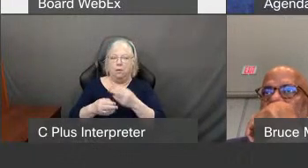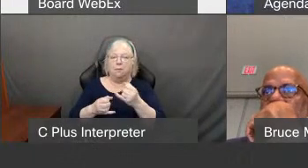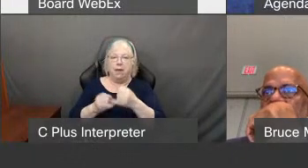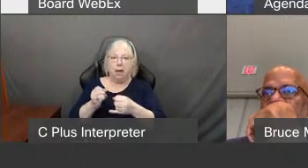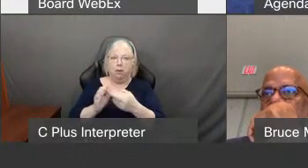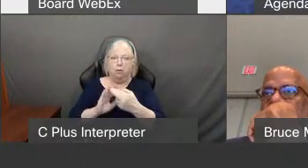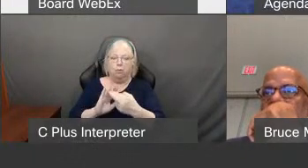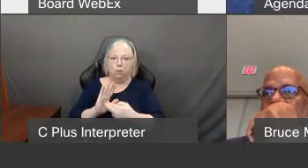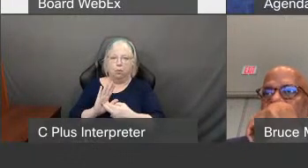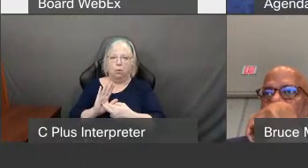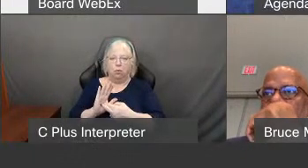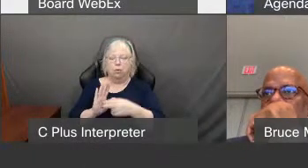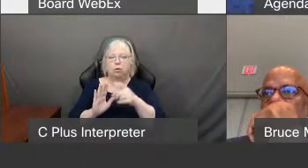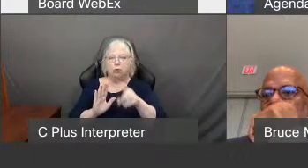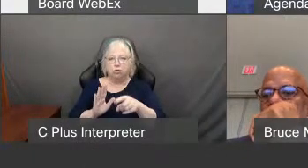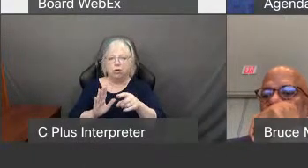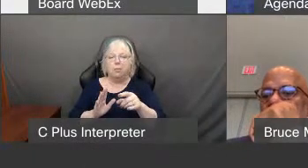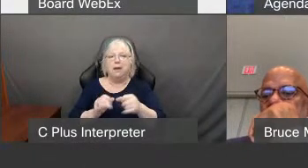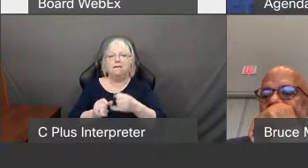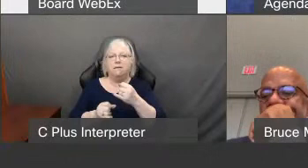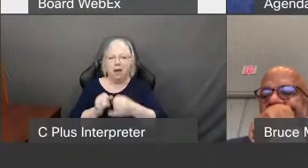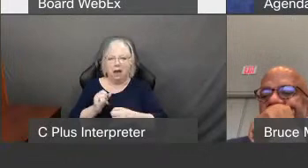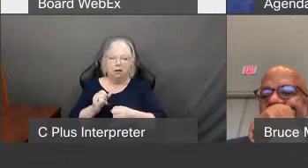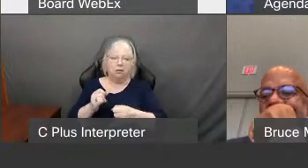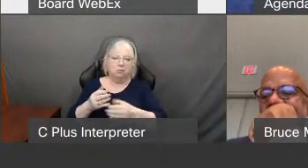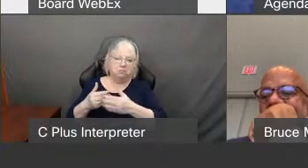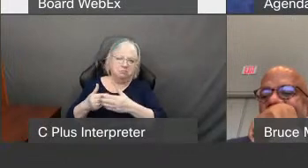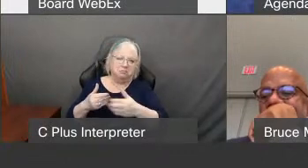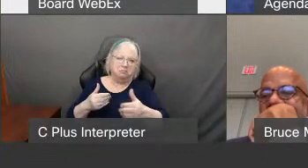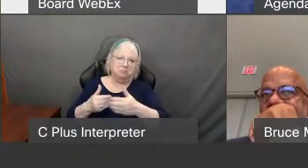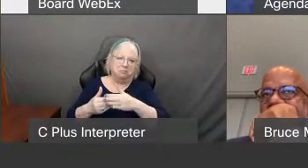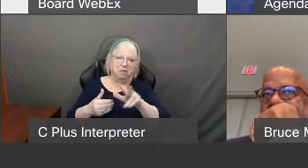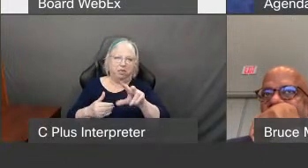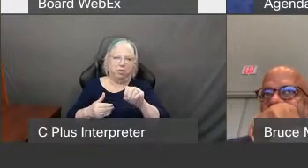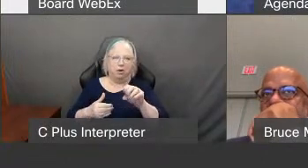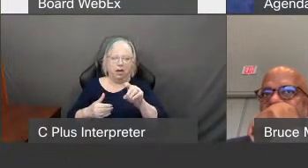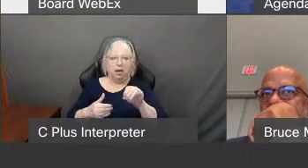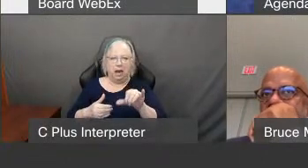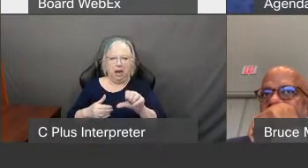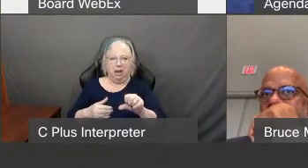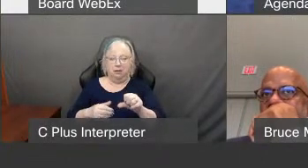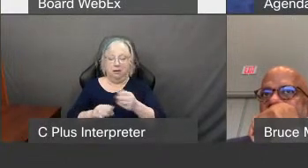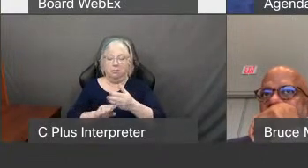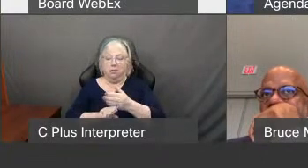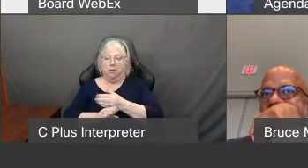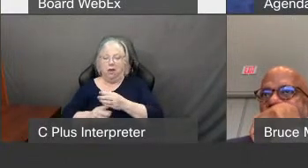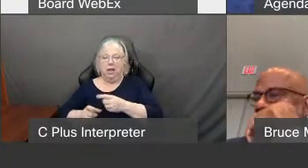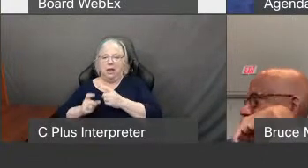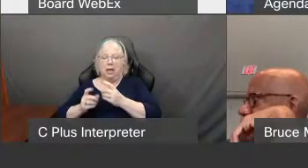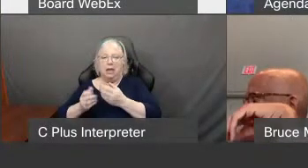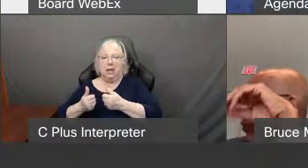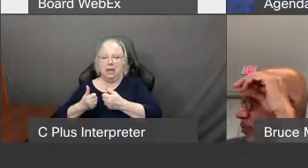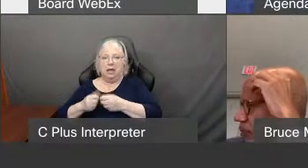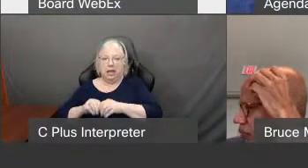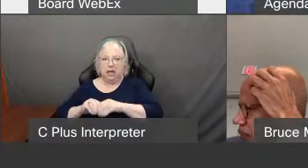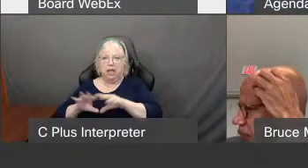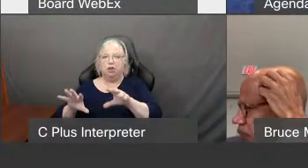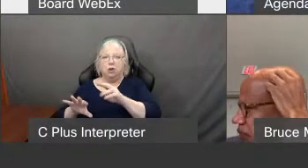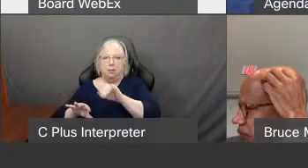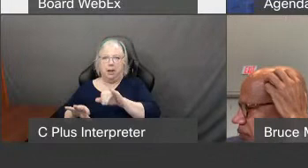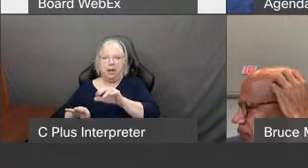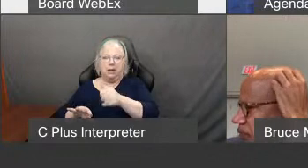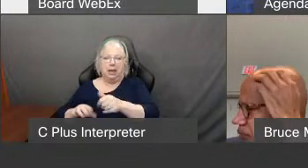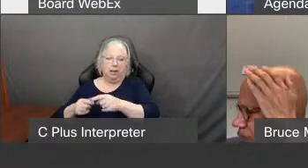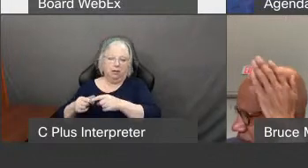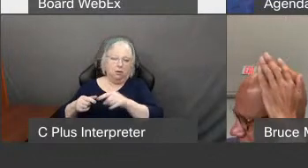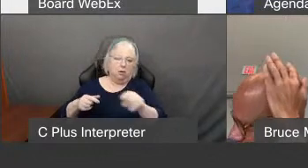rule should be final in 30 days from issuance, and it was issued on May 10. So then when the rule's